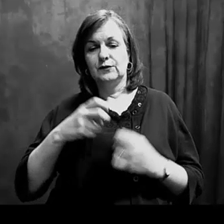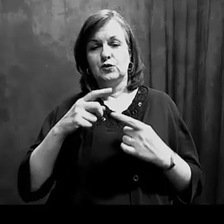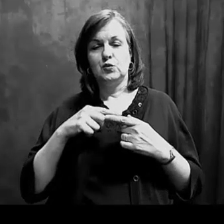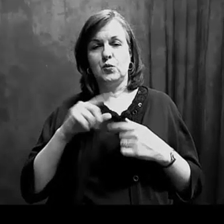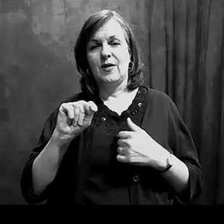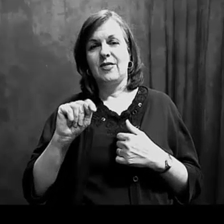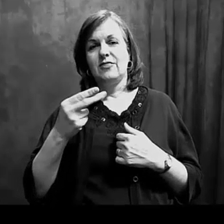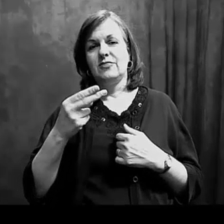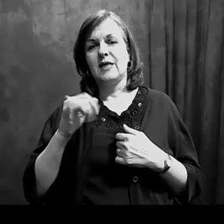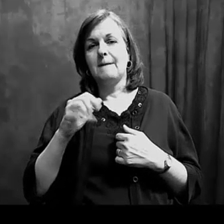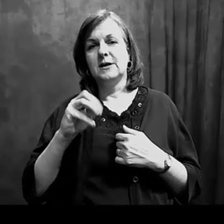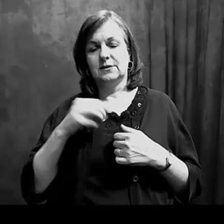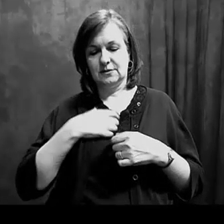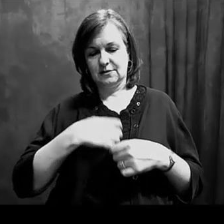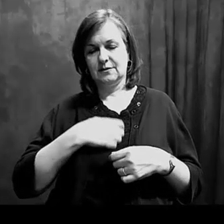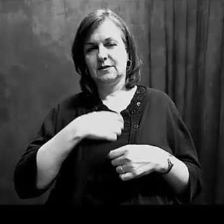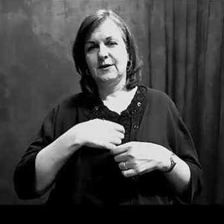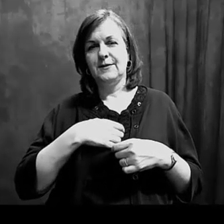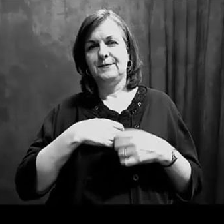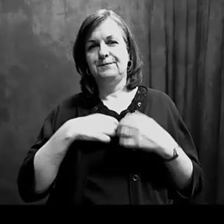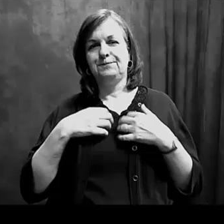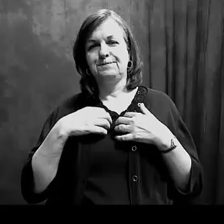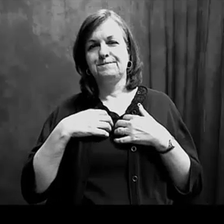in your thymus,